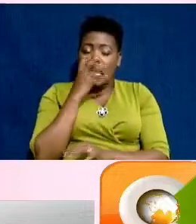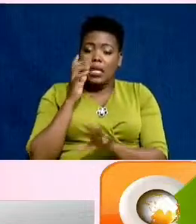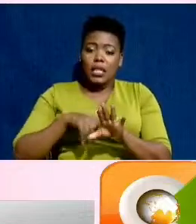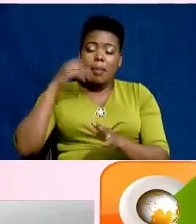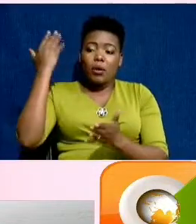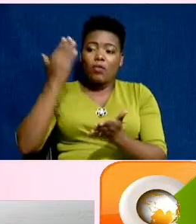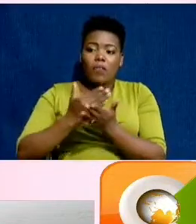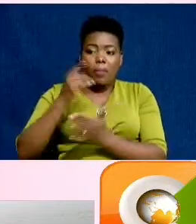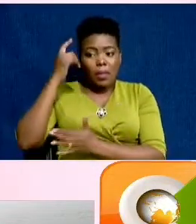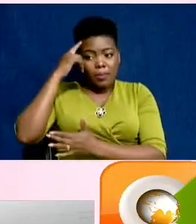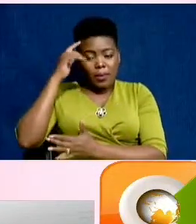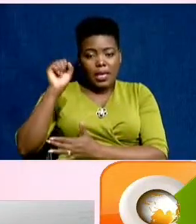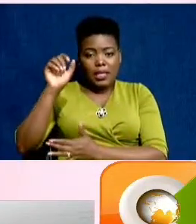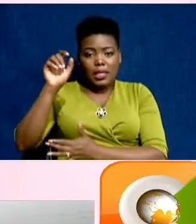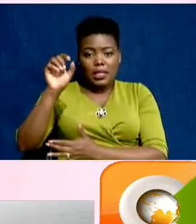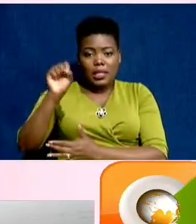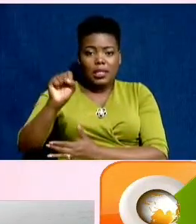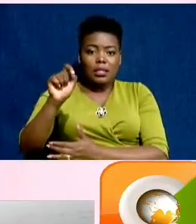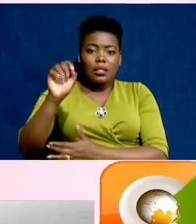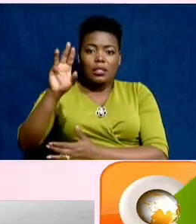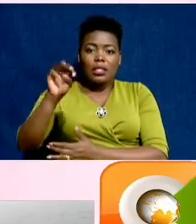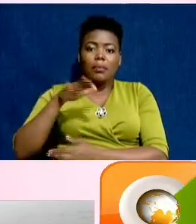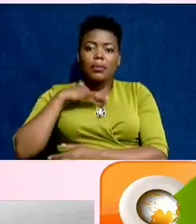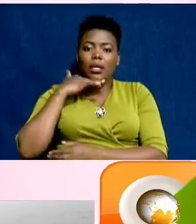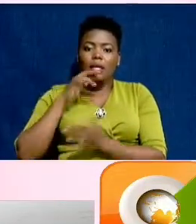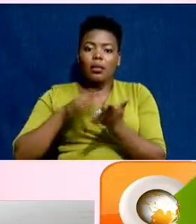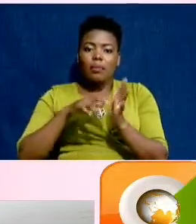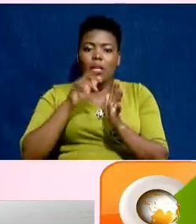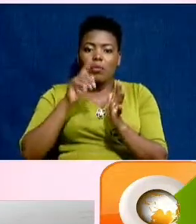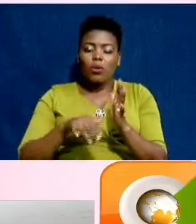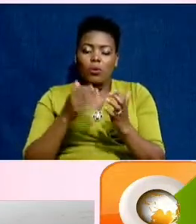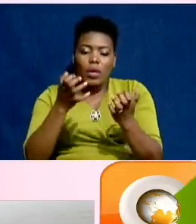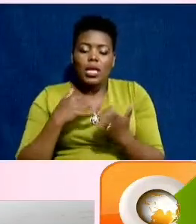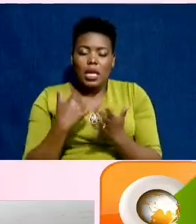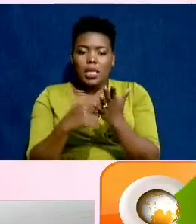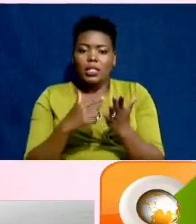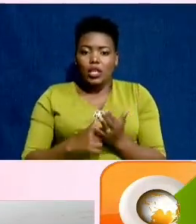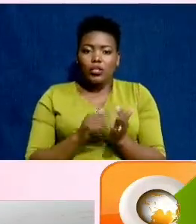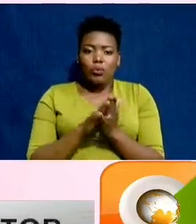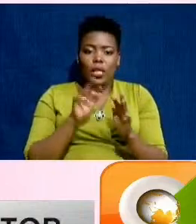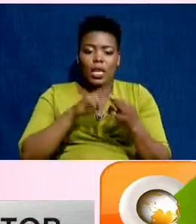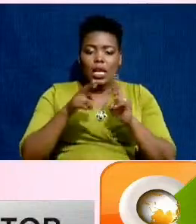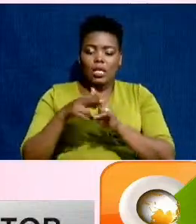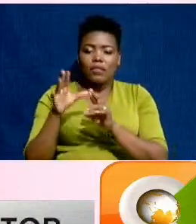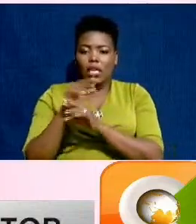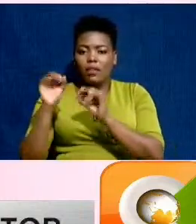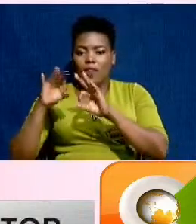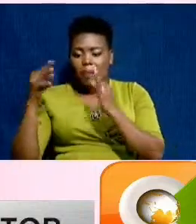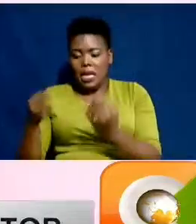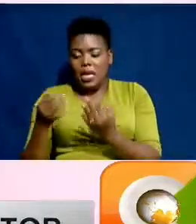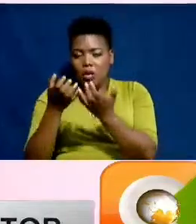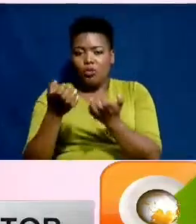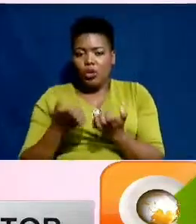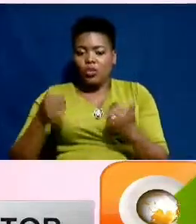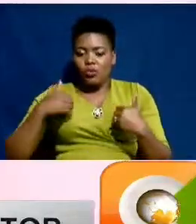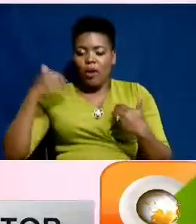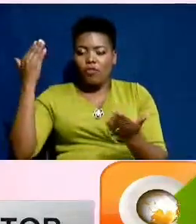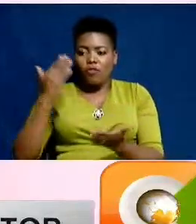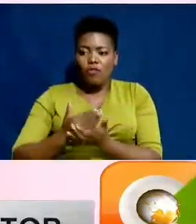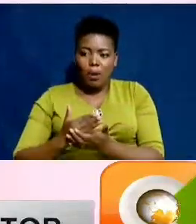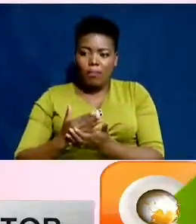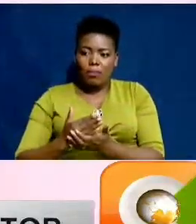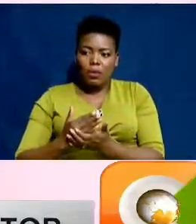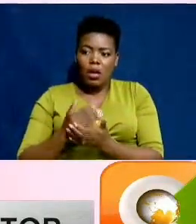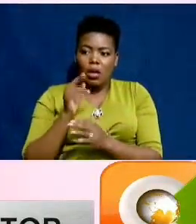your brainstem death, we need now a discussion with the relatives and family. And you need to have confirmed with another doctor.